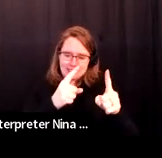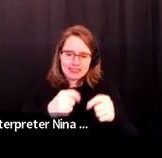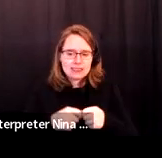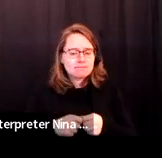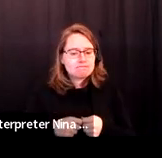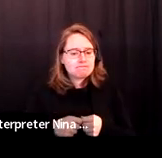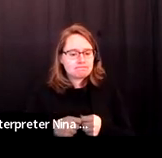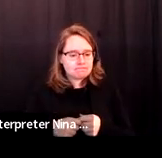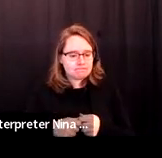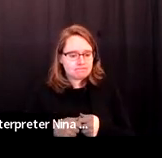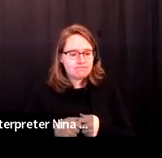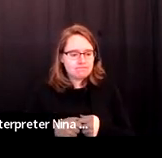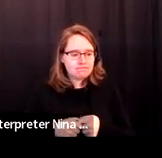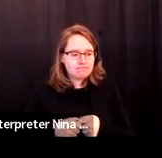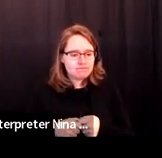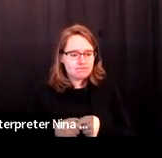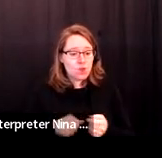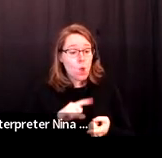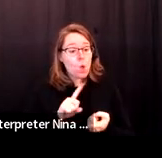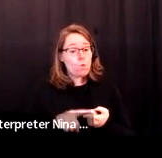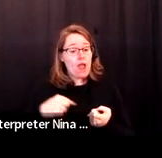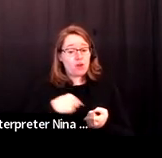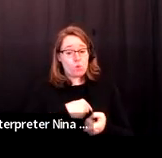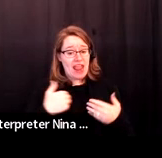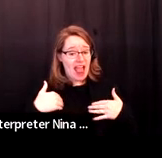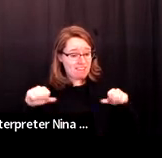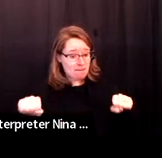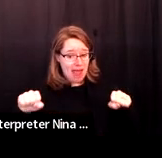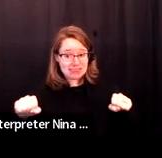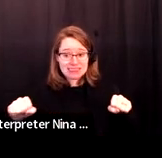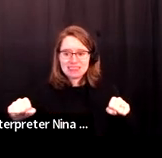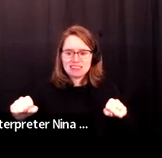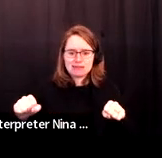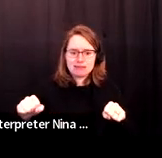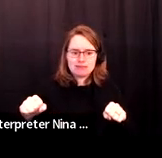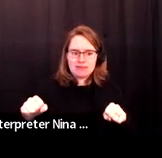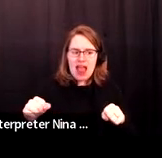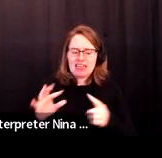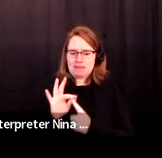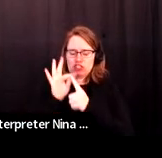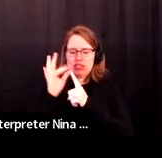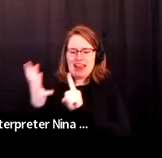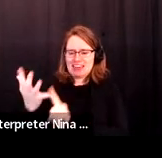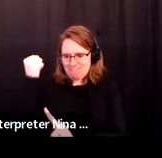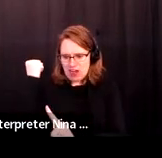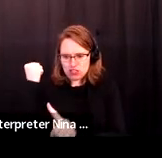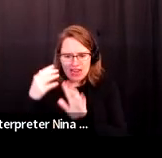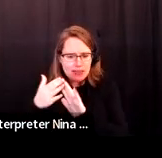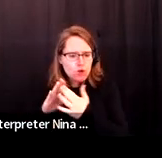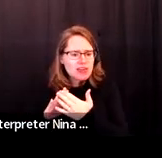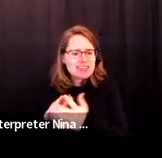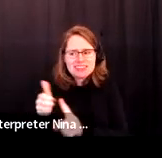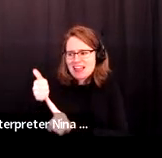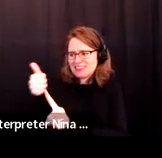capacity, particularly in disenfranchised communities, and a sense of self-agency, right? And a sense of, I have